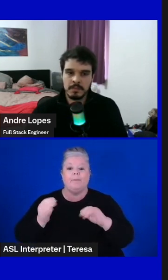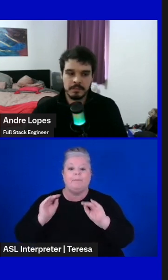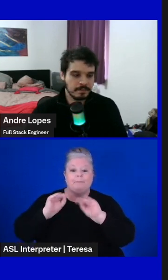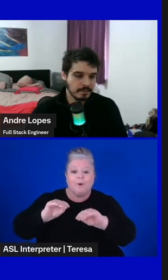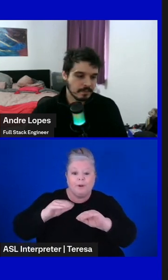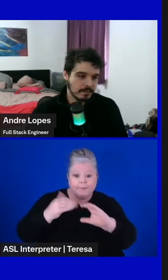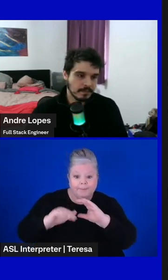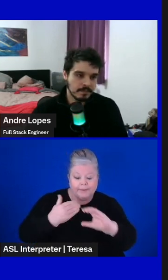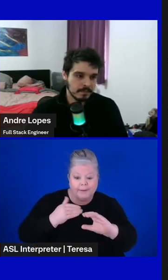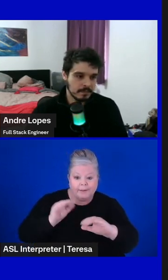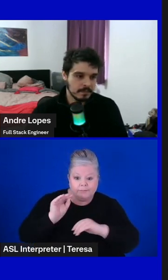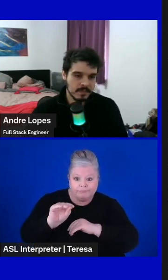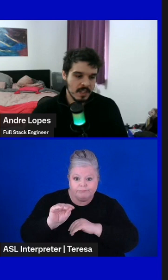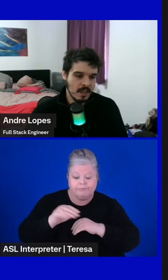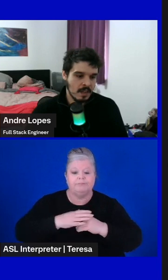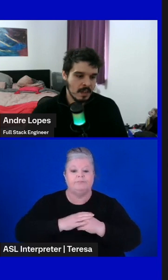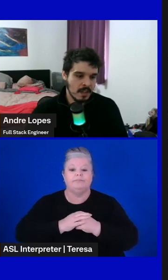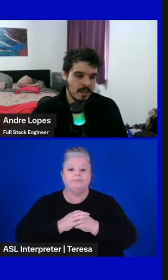here